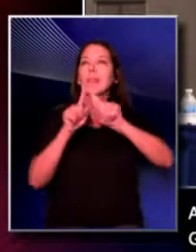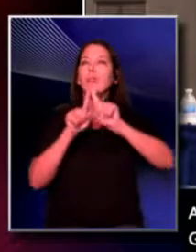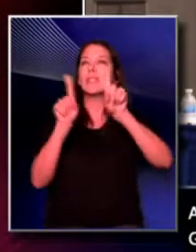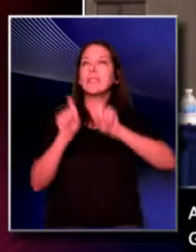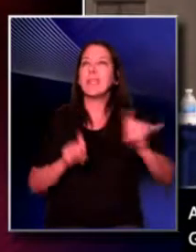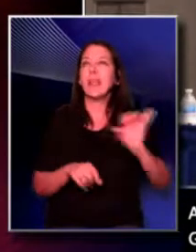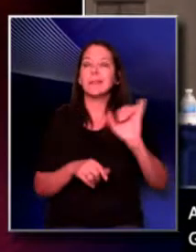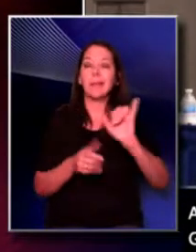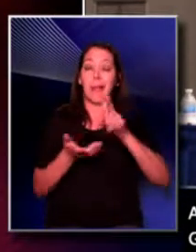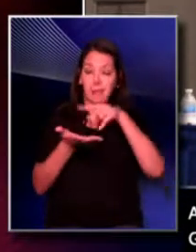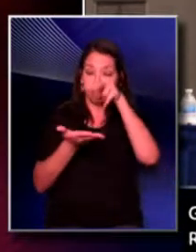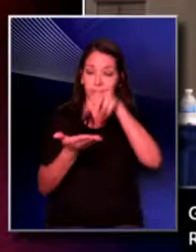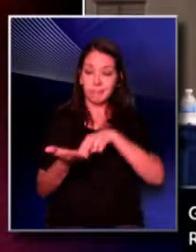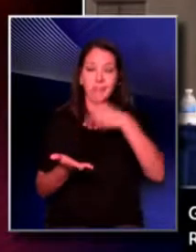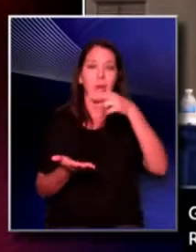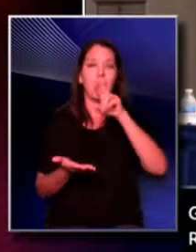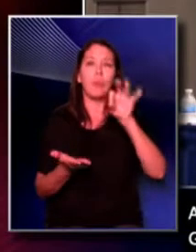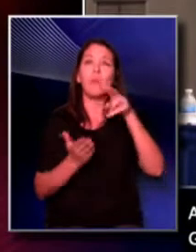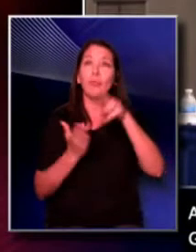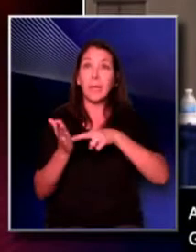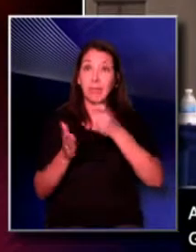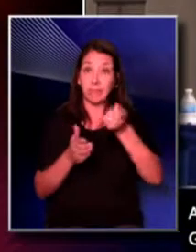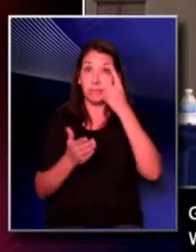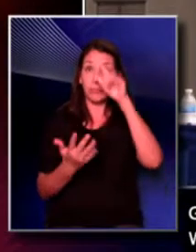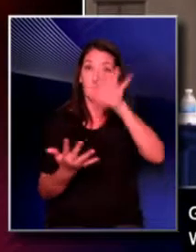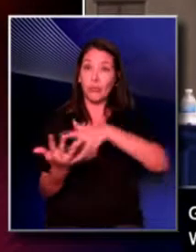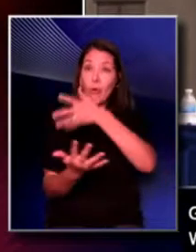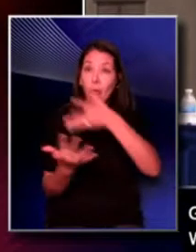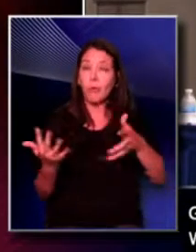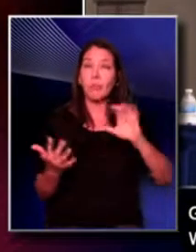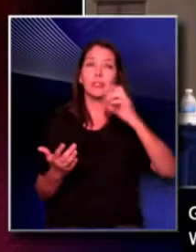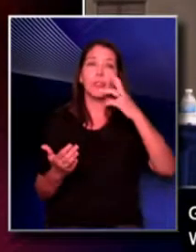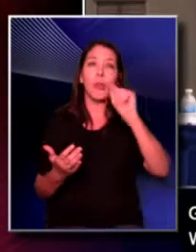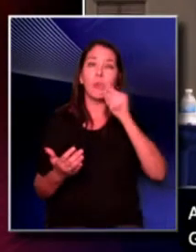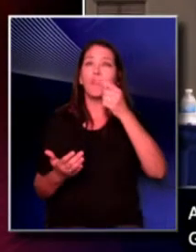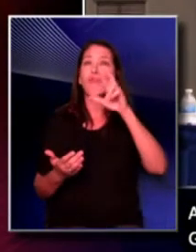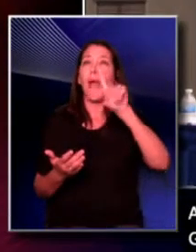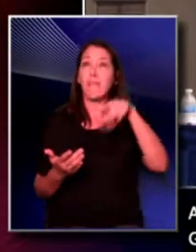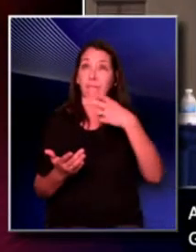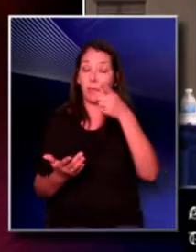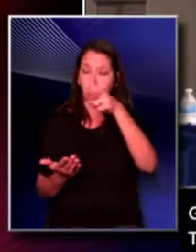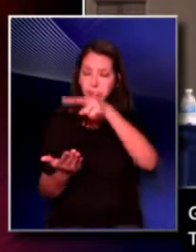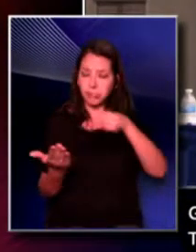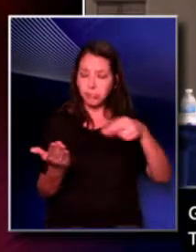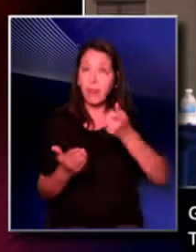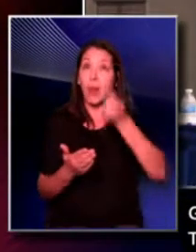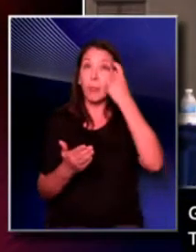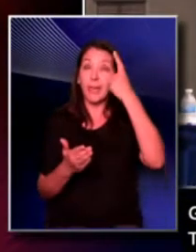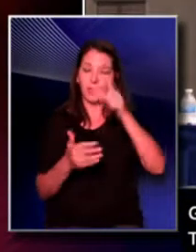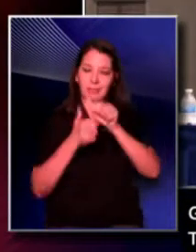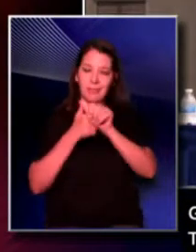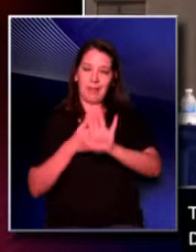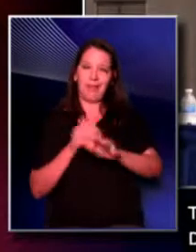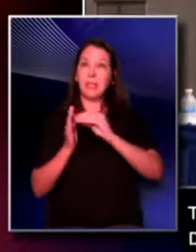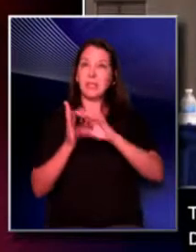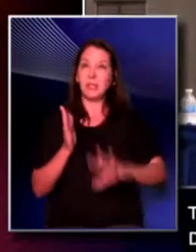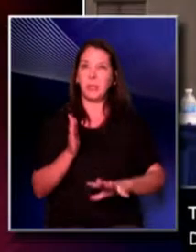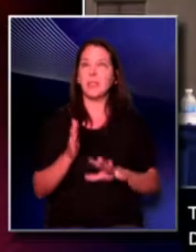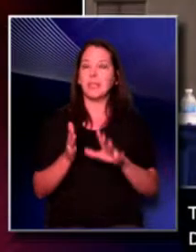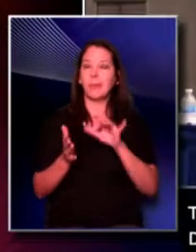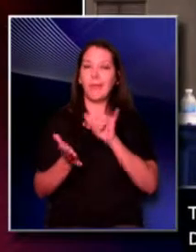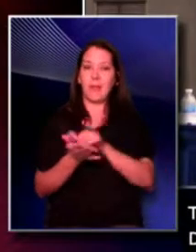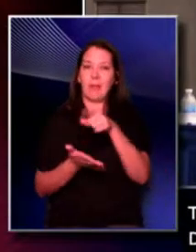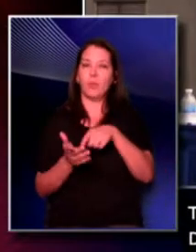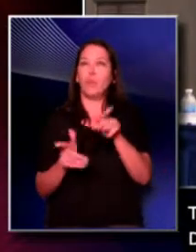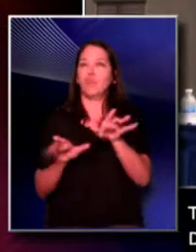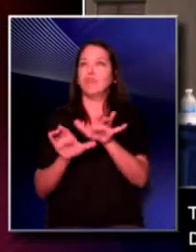proofreading, understanding charts and graphs, describing audio, and demonstrating reading comprehension according to the student. That's what she competed in.